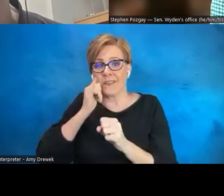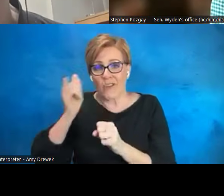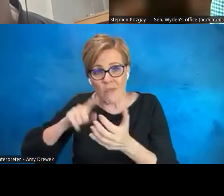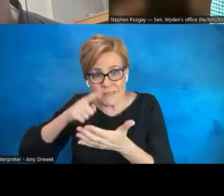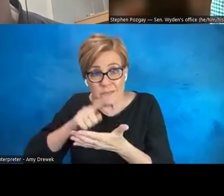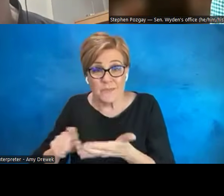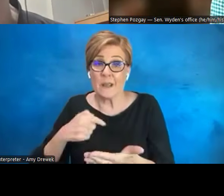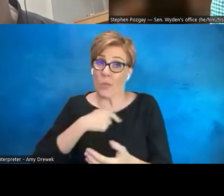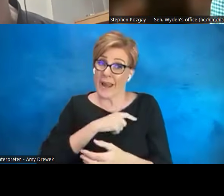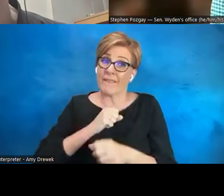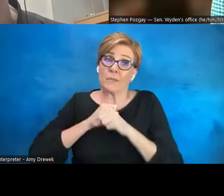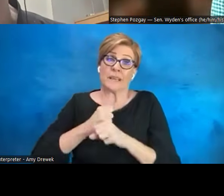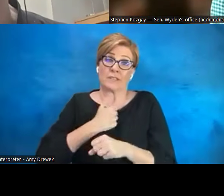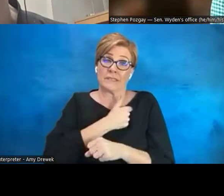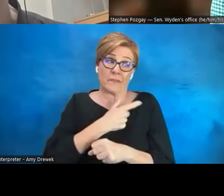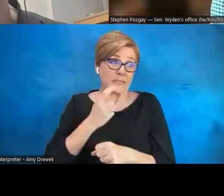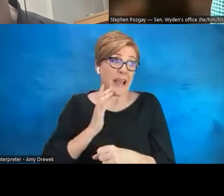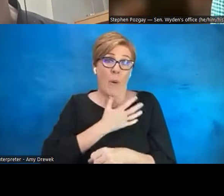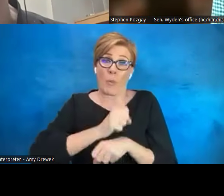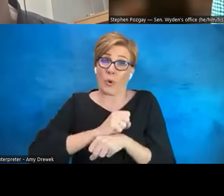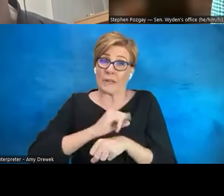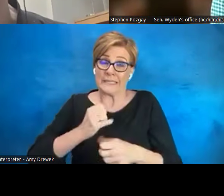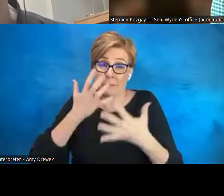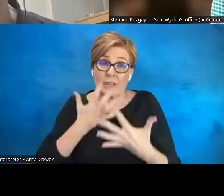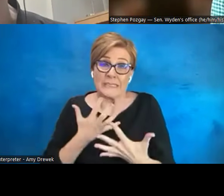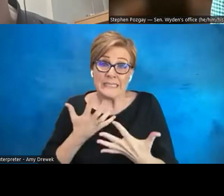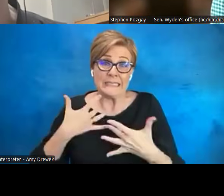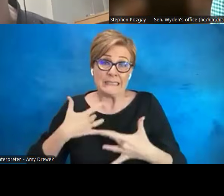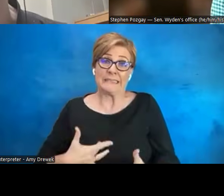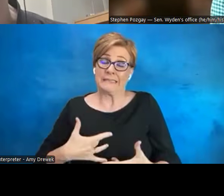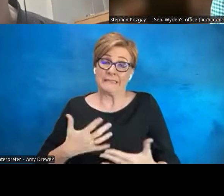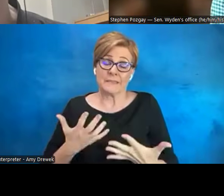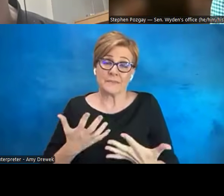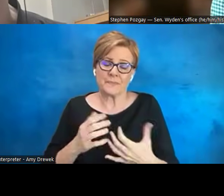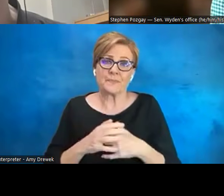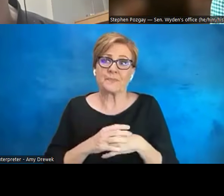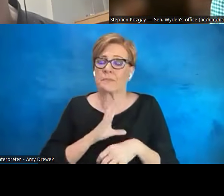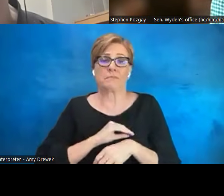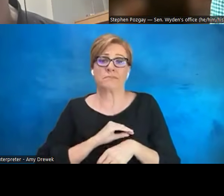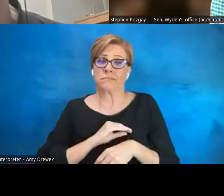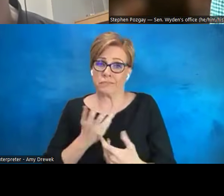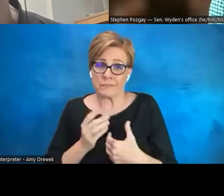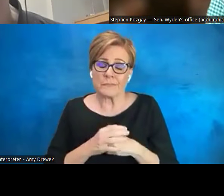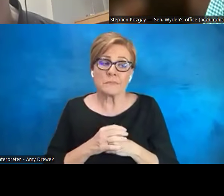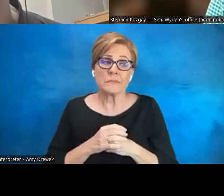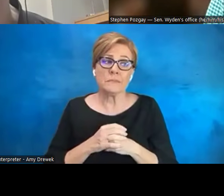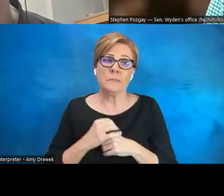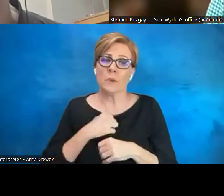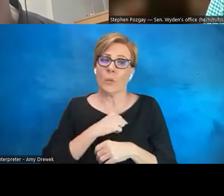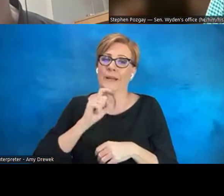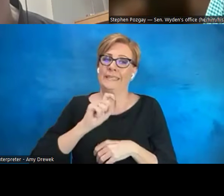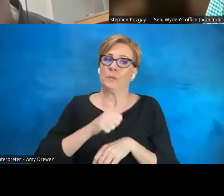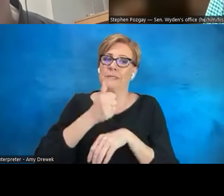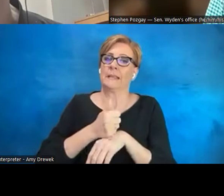frustrating. So acknowledging for ourselves what limitations we need to put